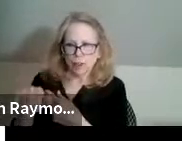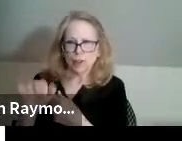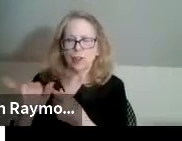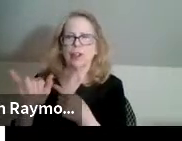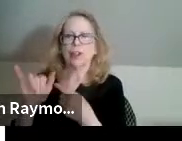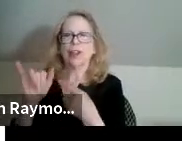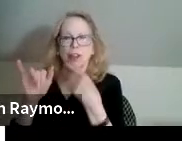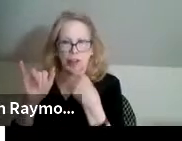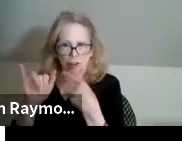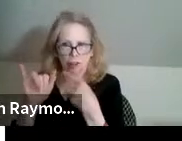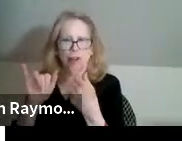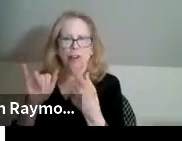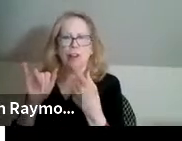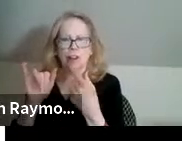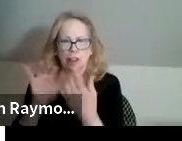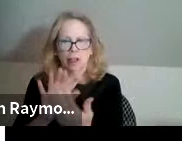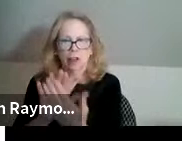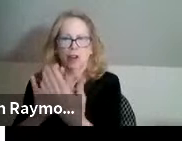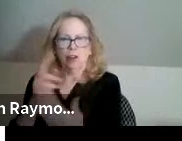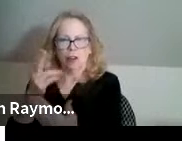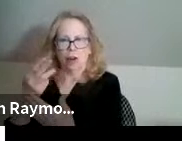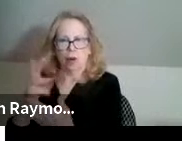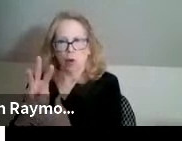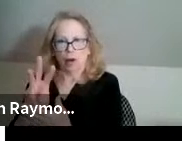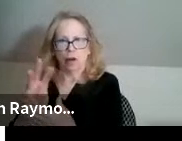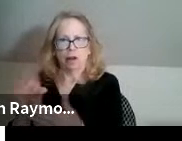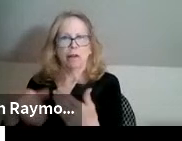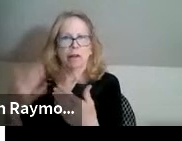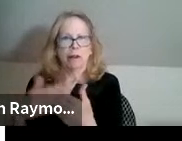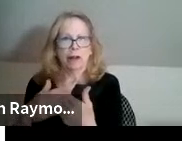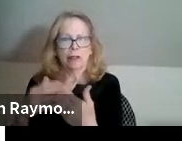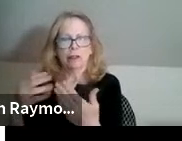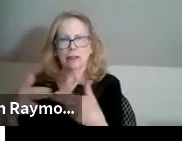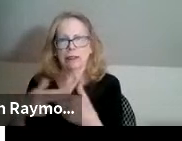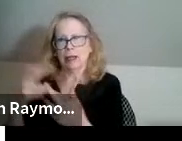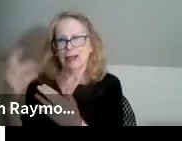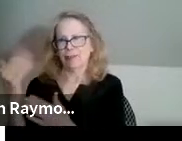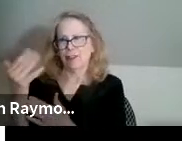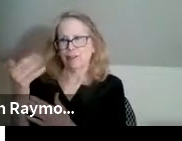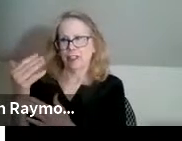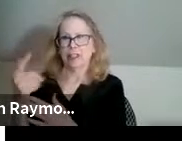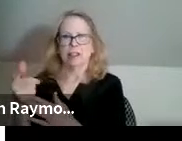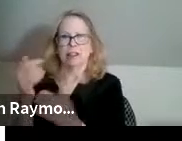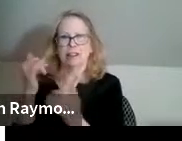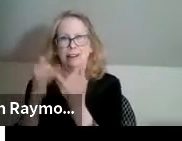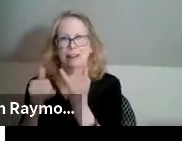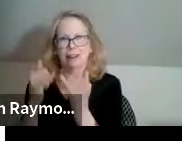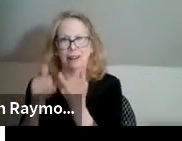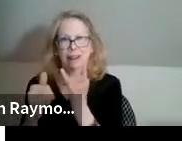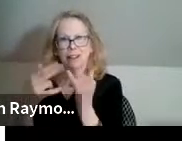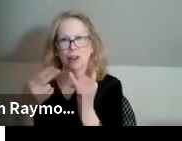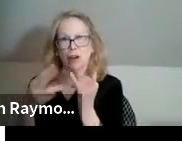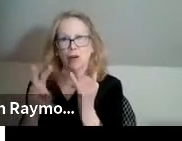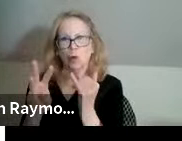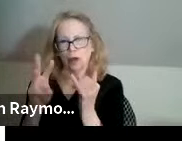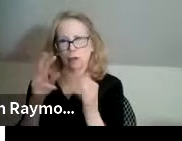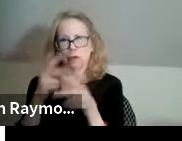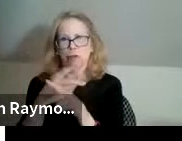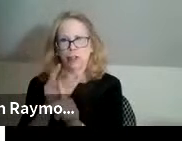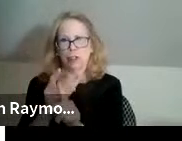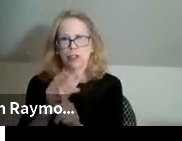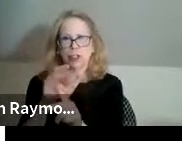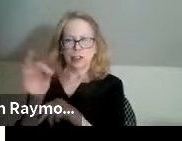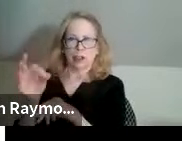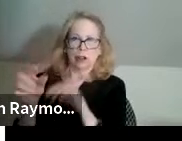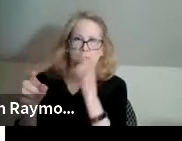address hardware. Next slide, we're moving on to slide 15. The last of the hardware provisions are 410 to